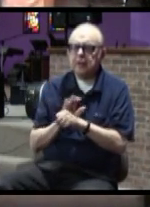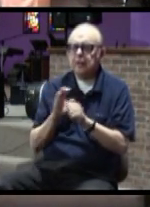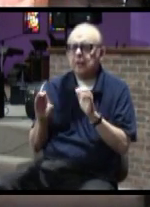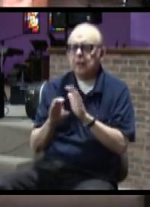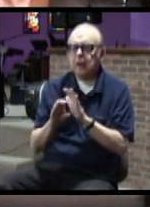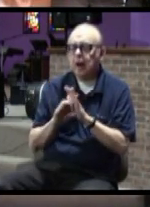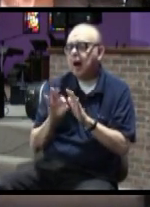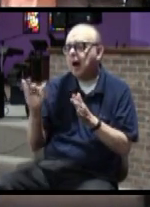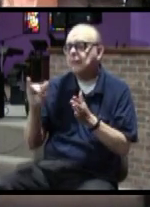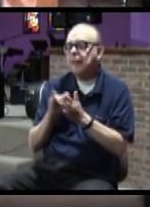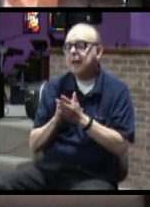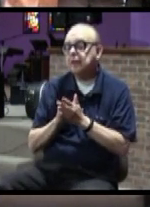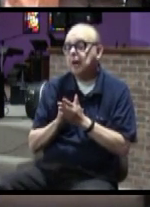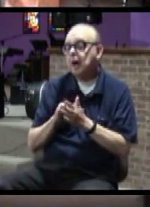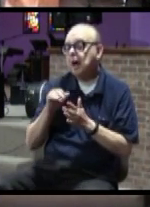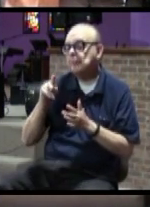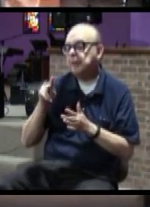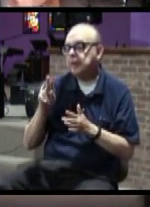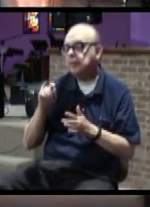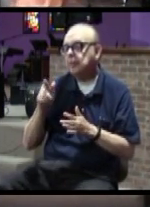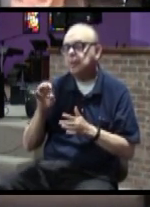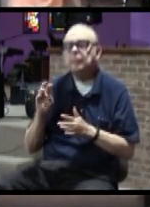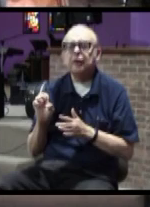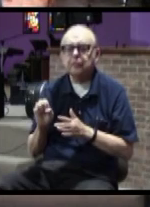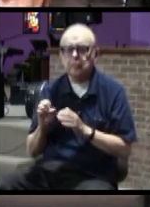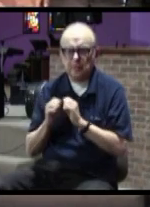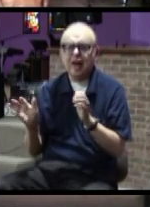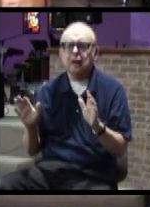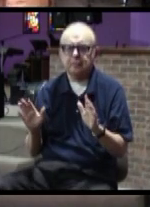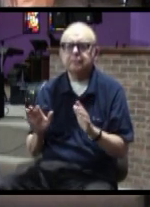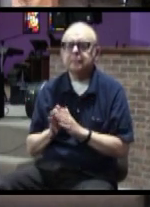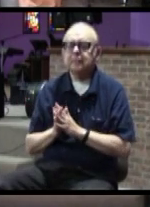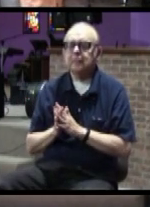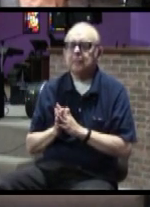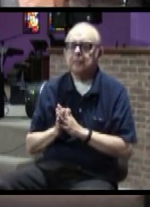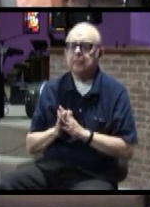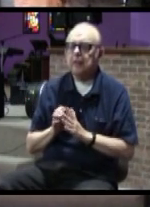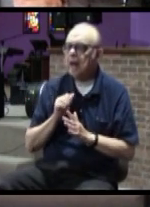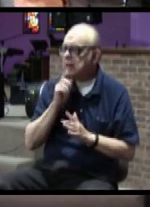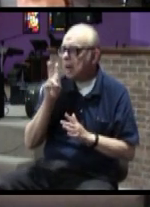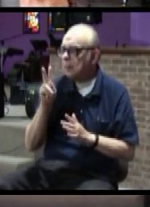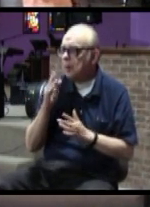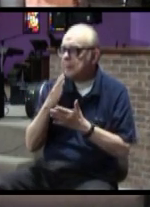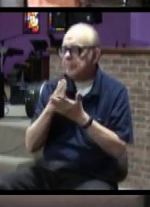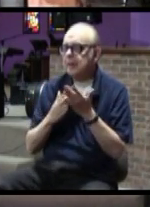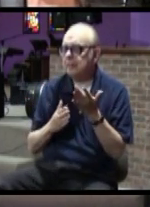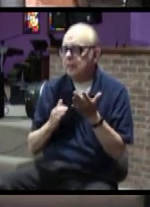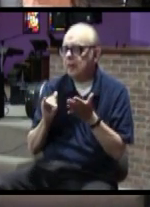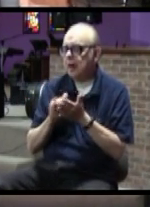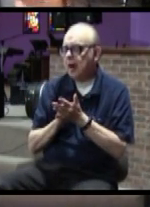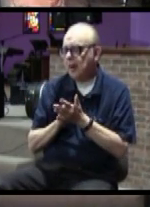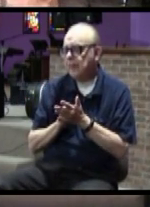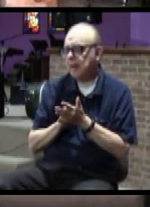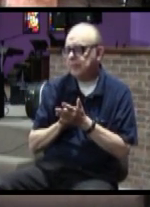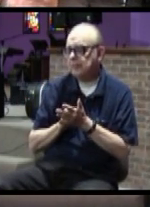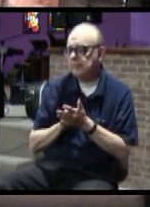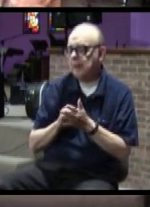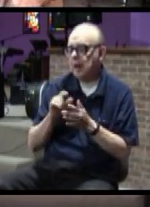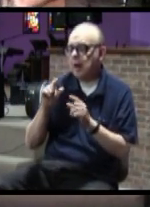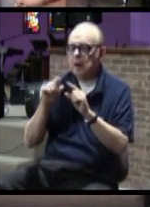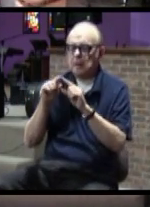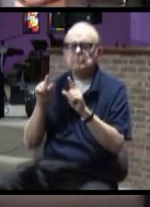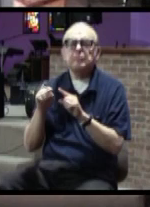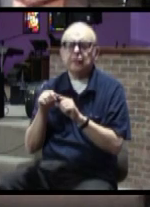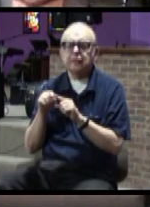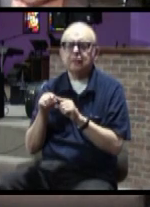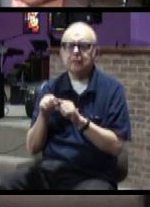get the complete picture of it. Now you'll also notice that there is not one piece of that